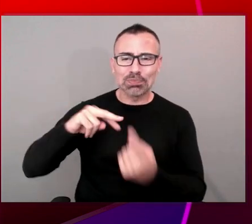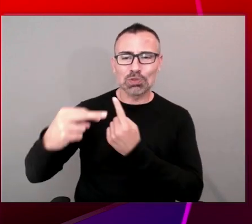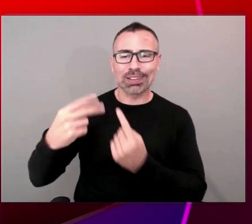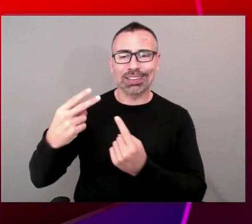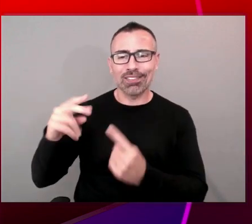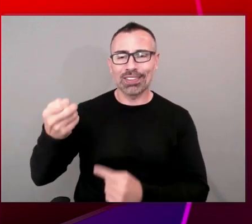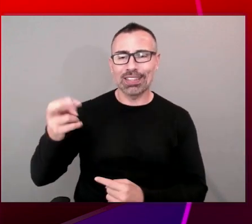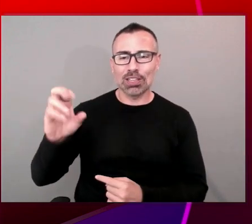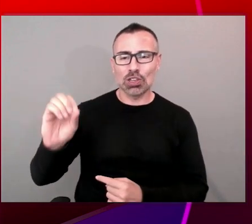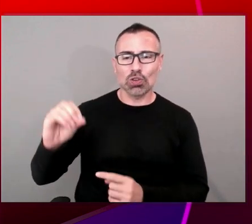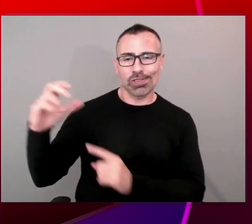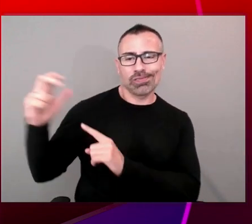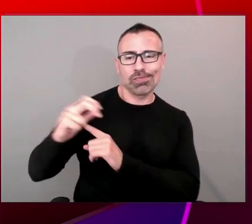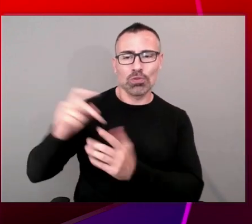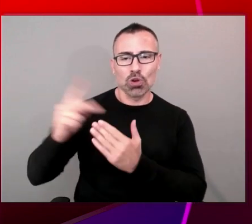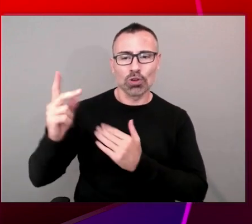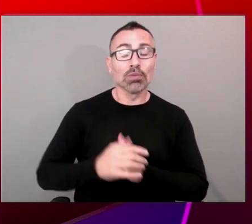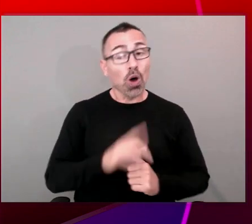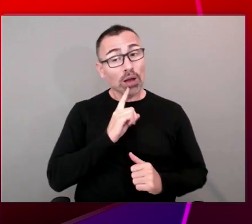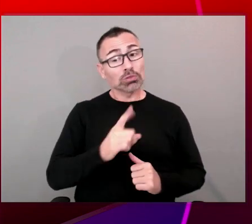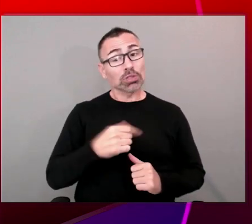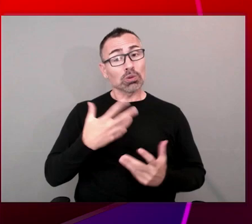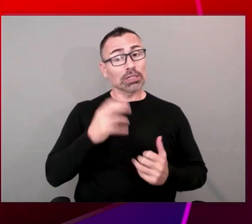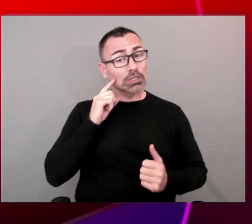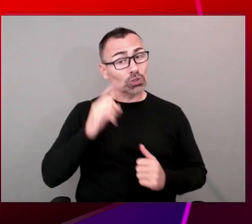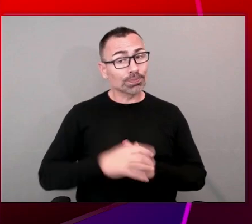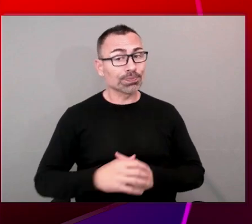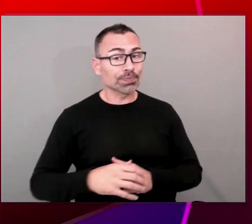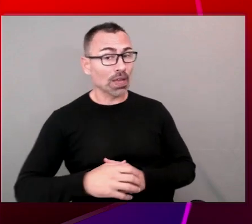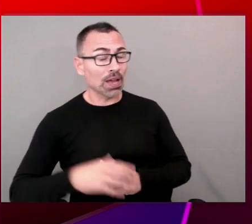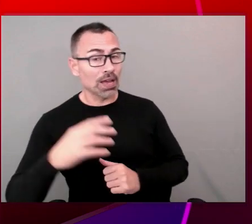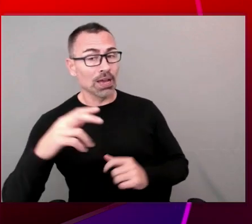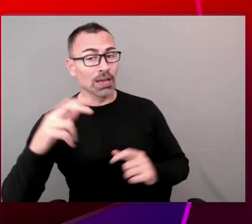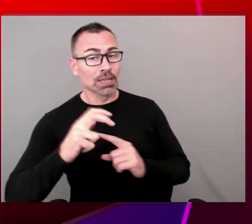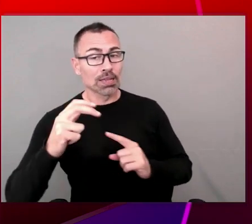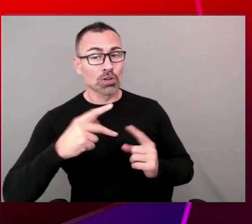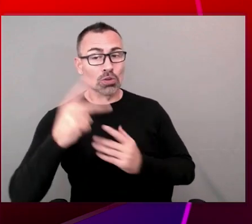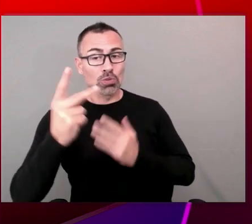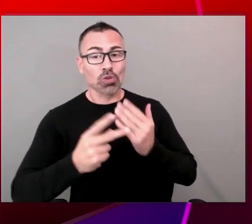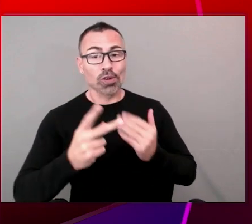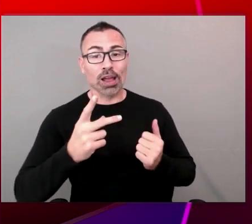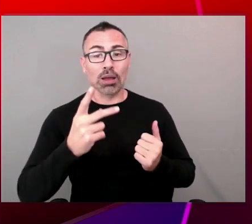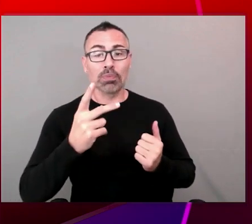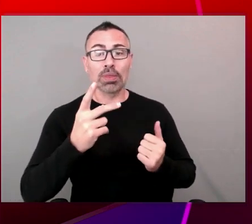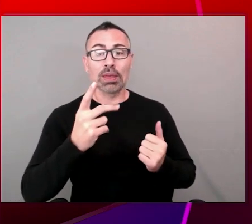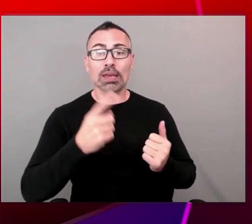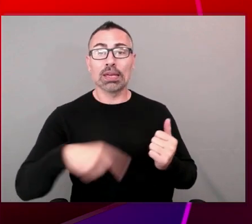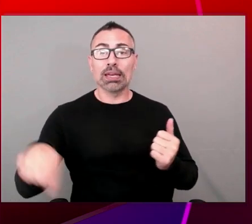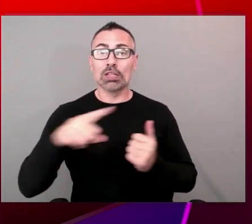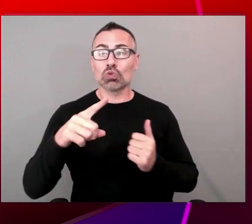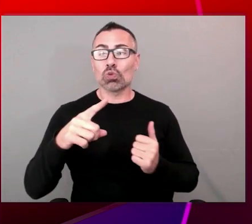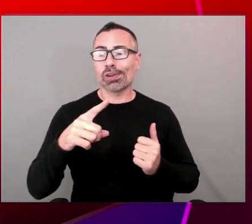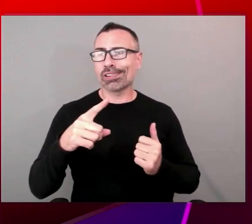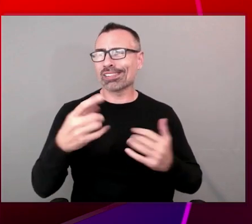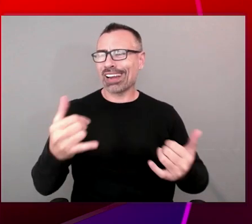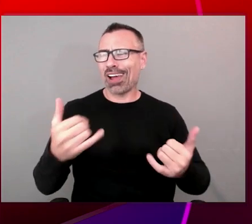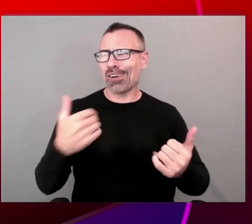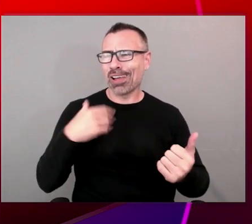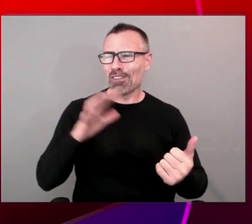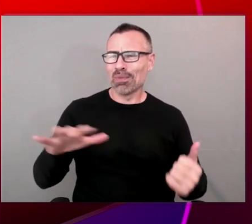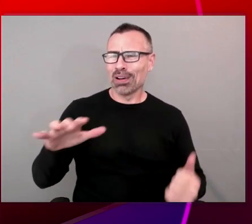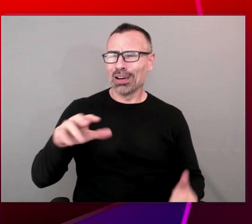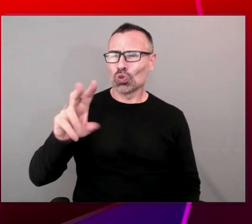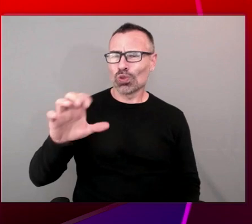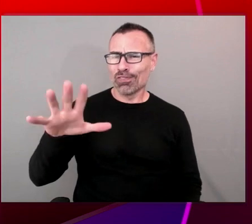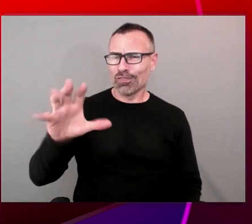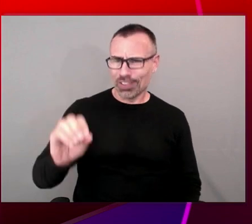to hear that too. Thank you. So the Hero program is where we've scaled to now, I think, about 250 or so heroes